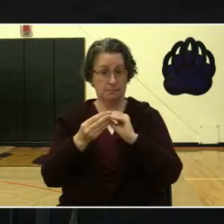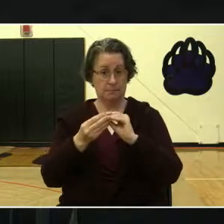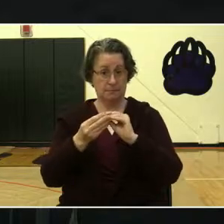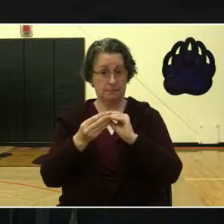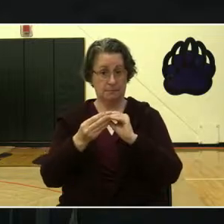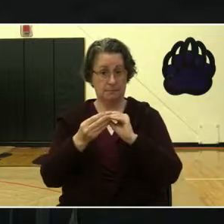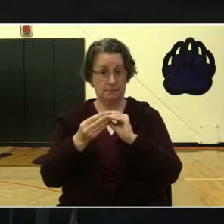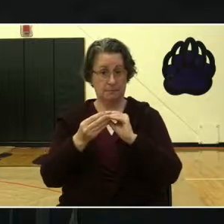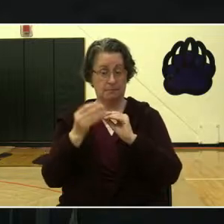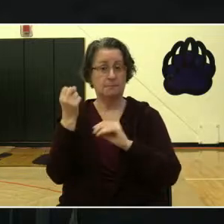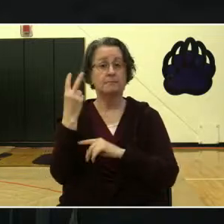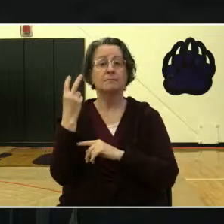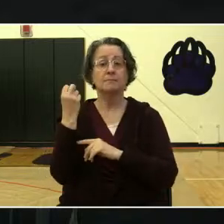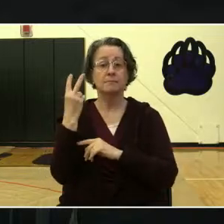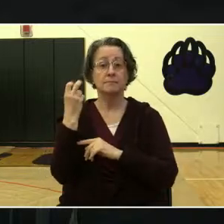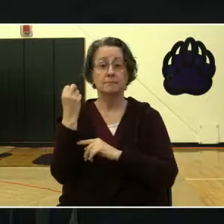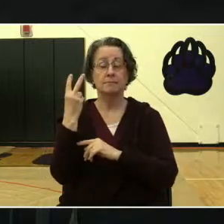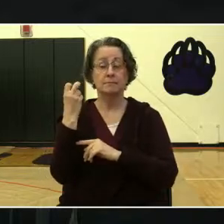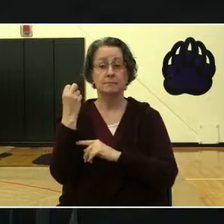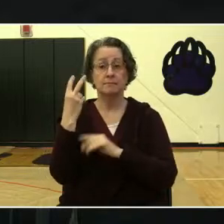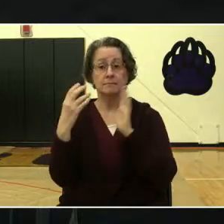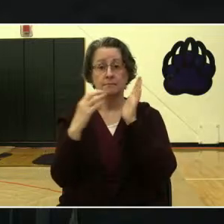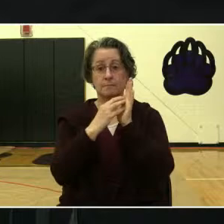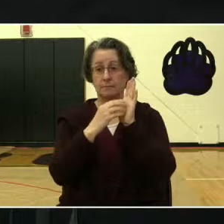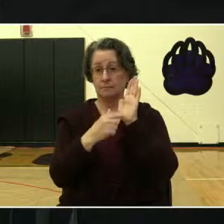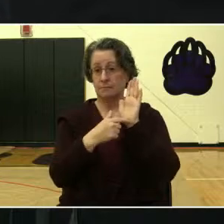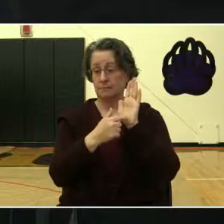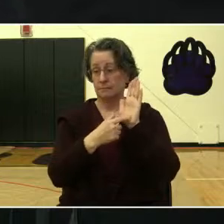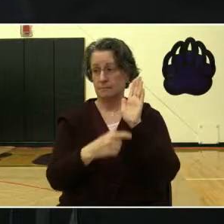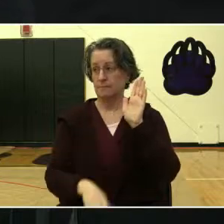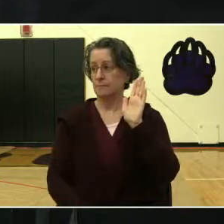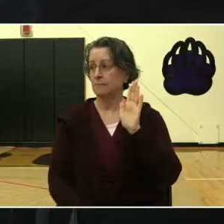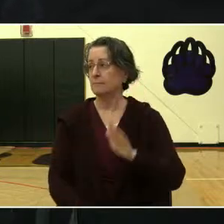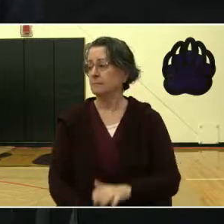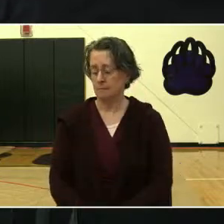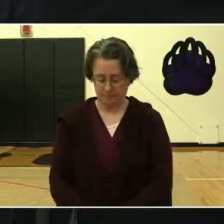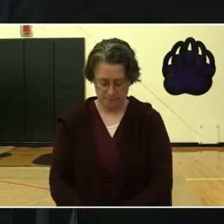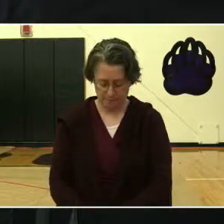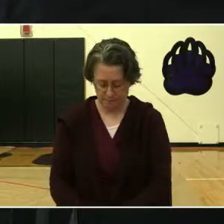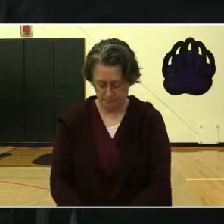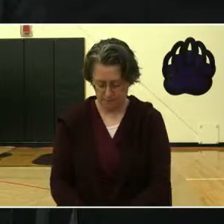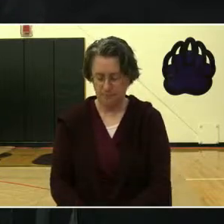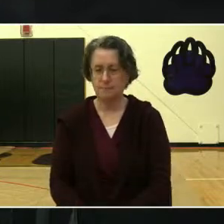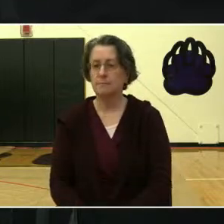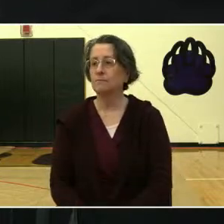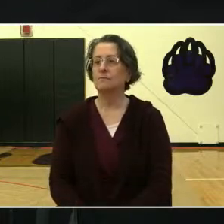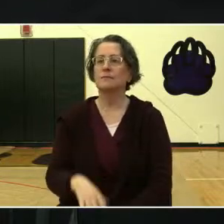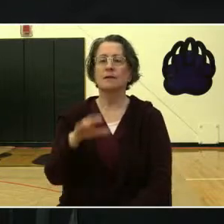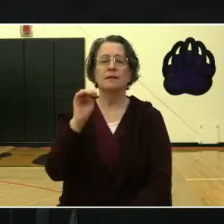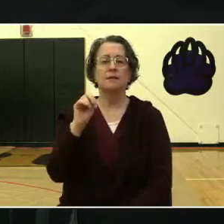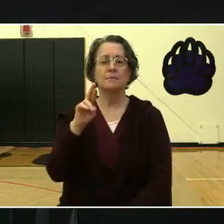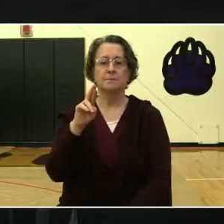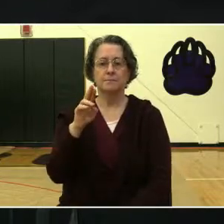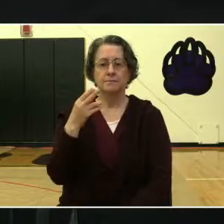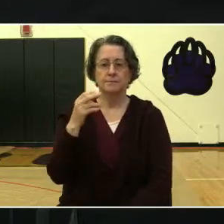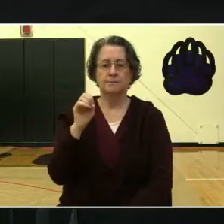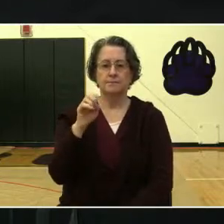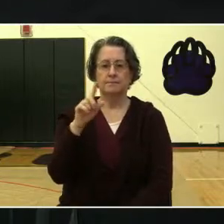article 12 as presented yes um is that Mr hel Mr